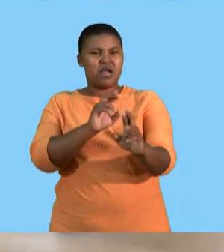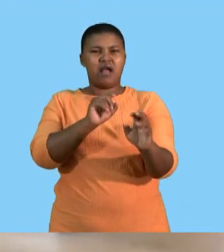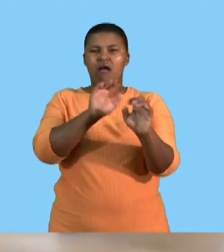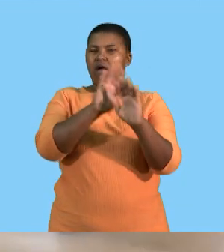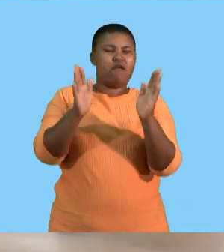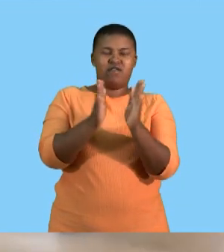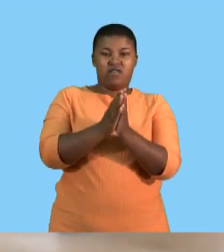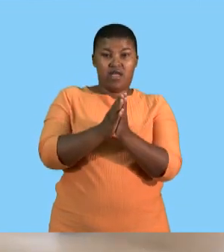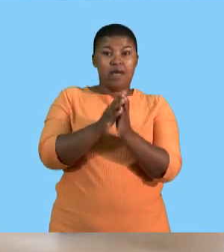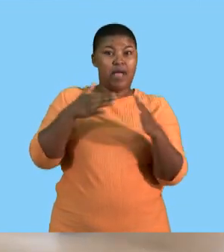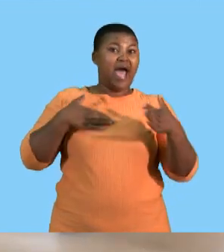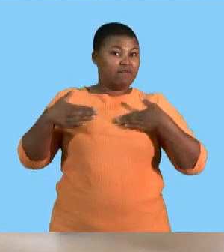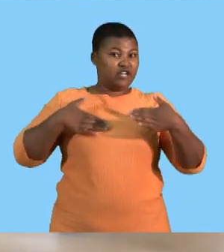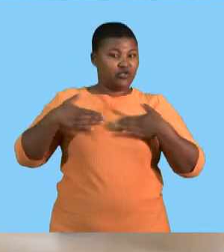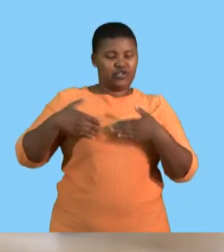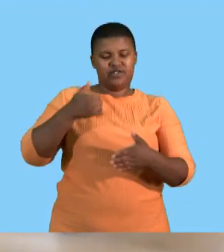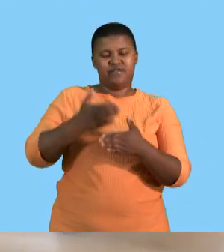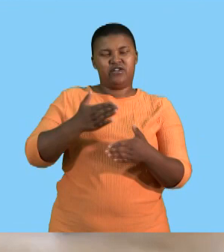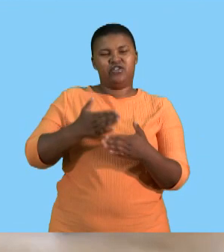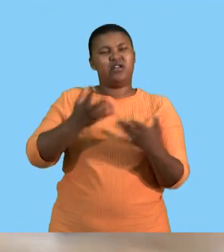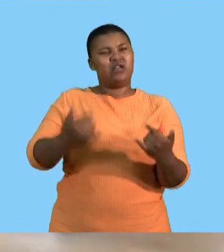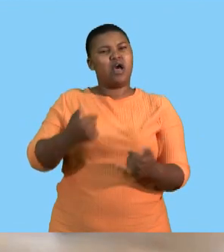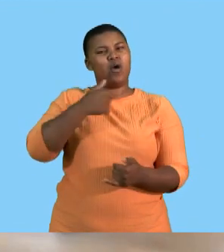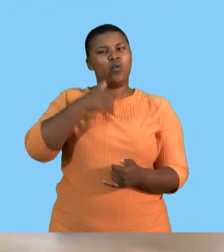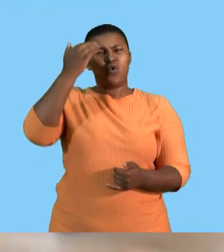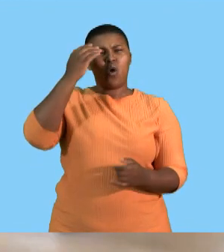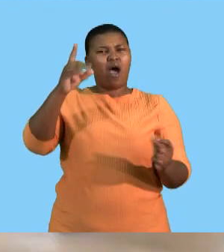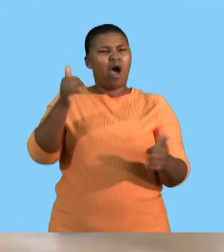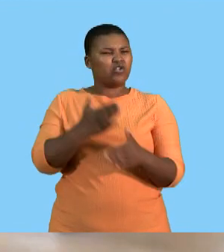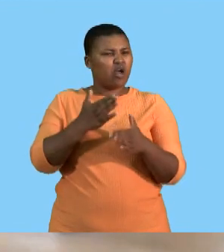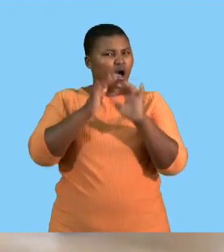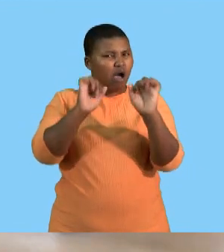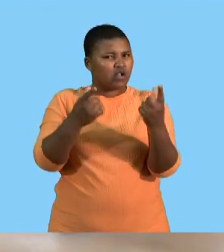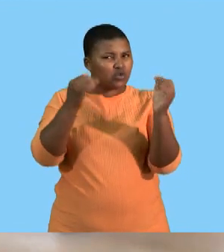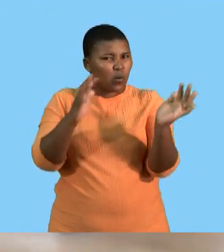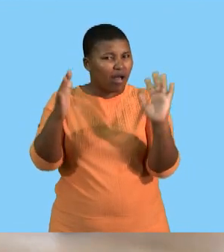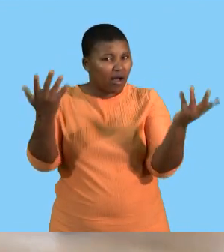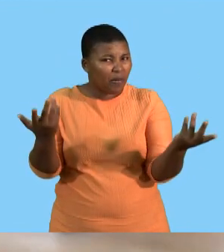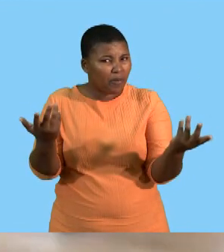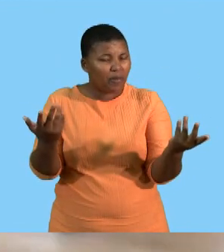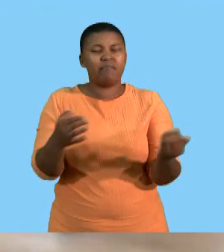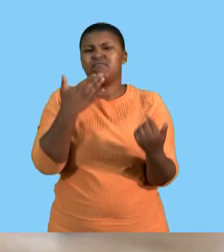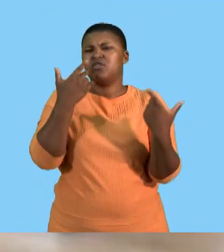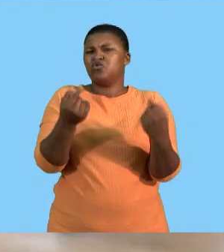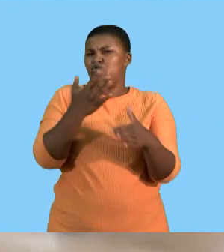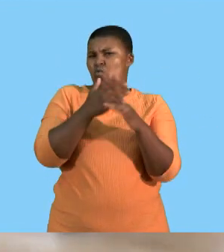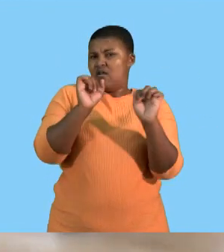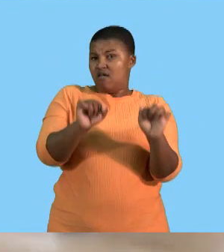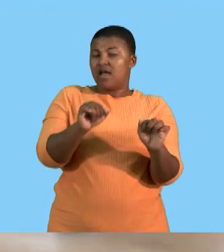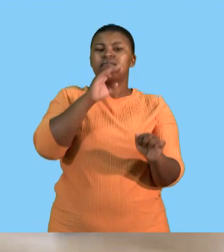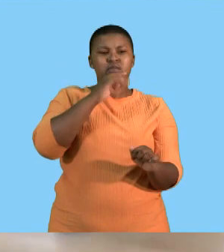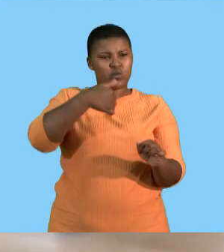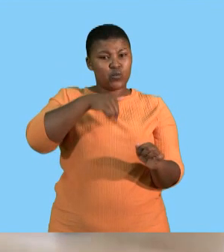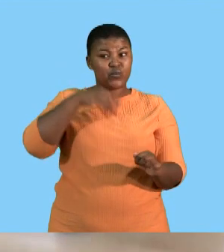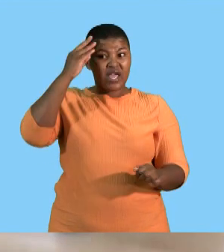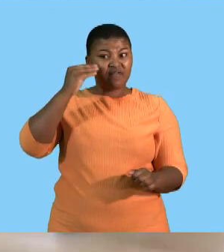business. So they must collect and prepare reports and graphs and diagrams. So now how do we know